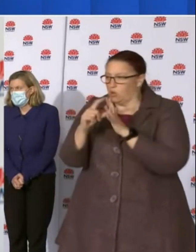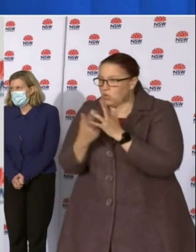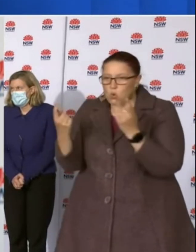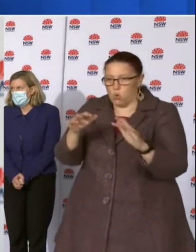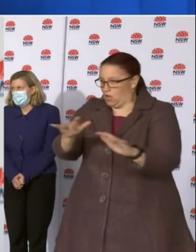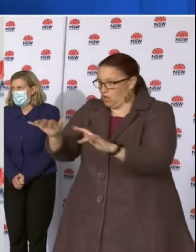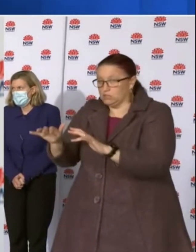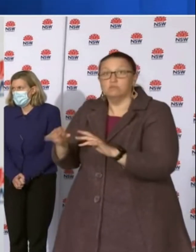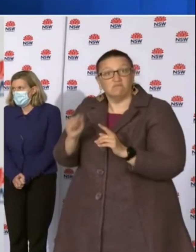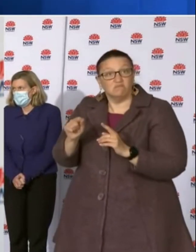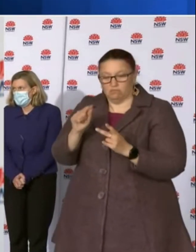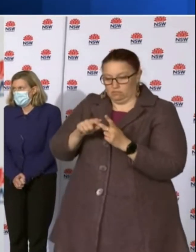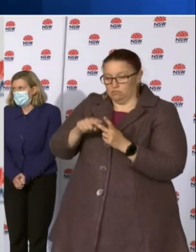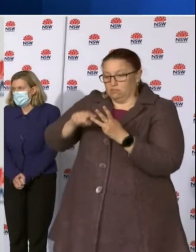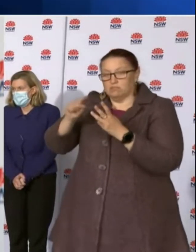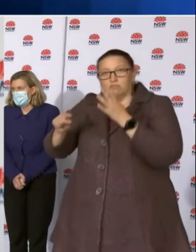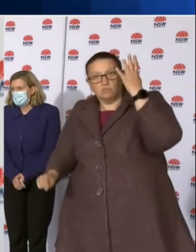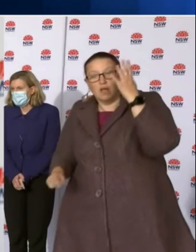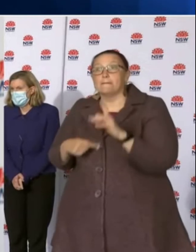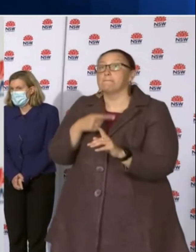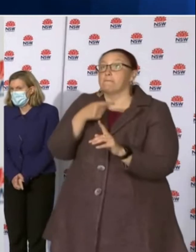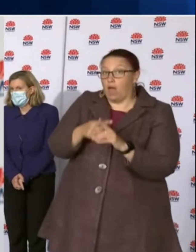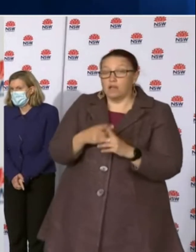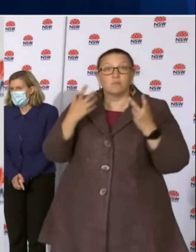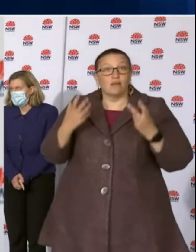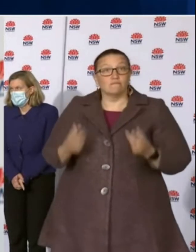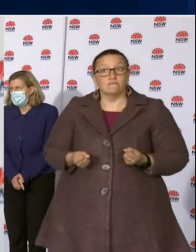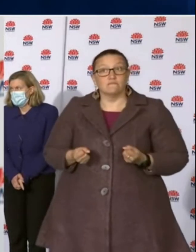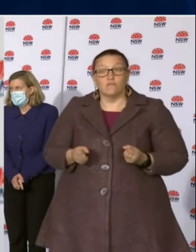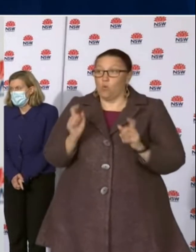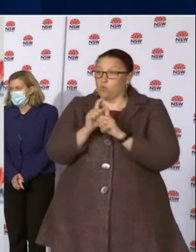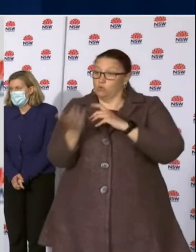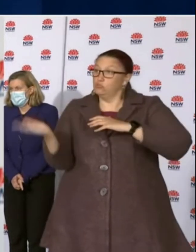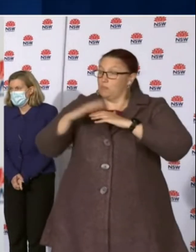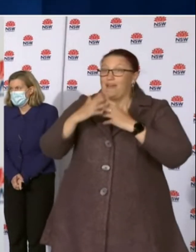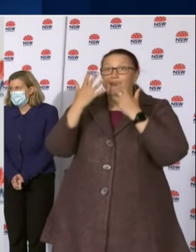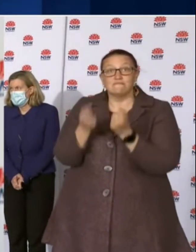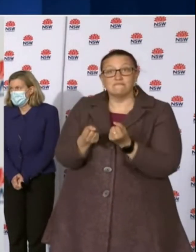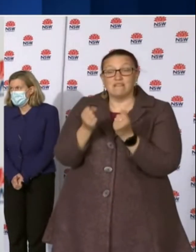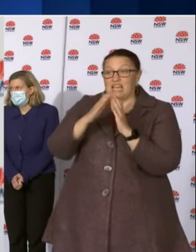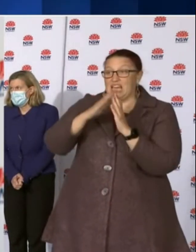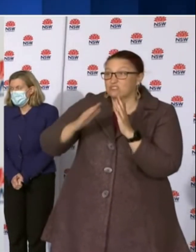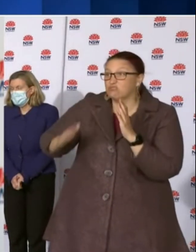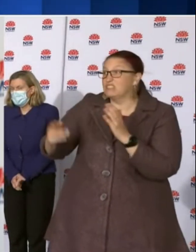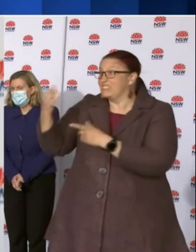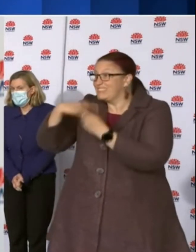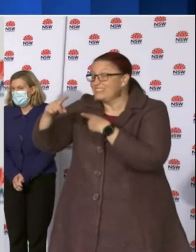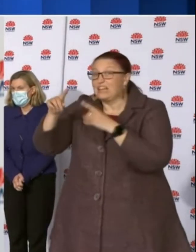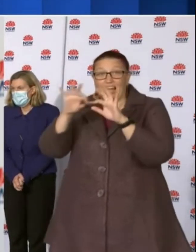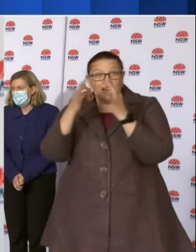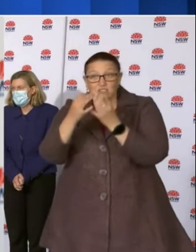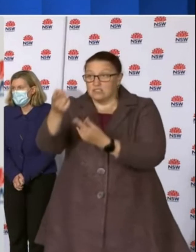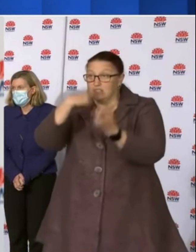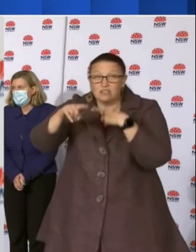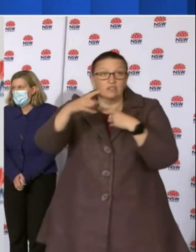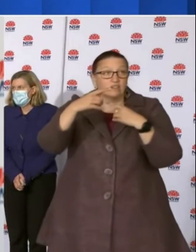different areas within health that we take advice from. And also on top of that, we take advice from a whole range of other agencies and departments